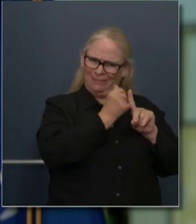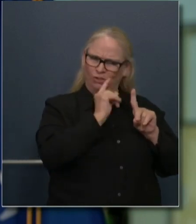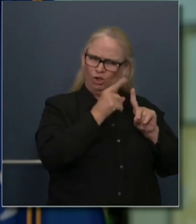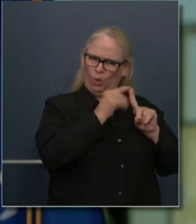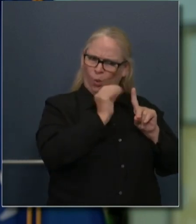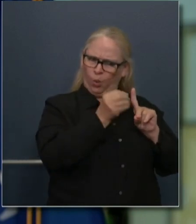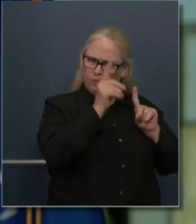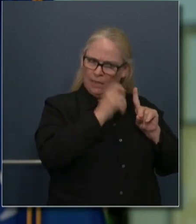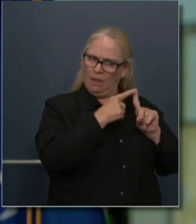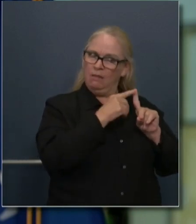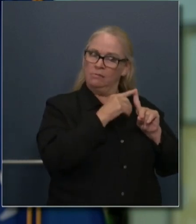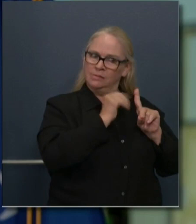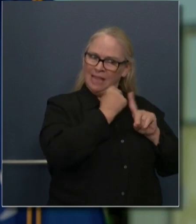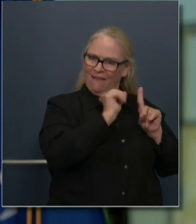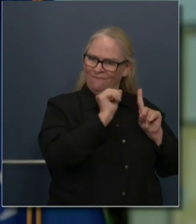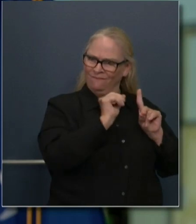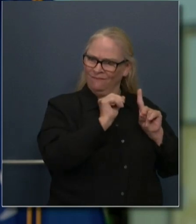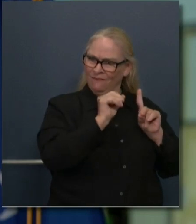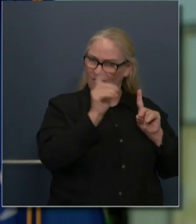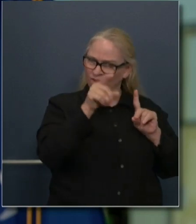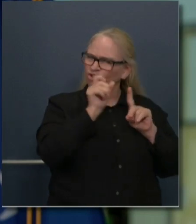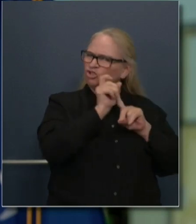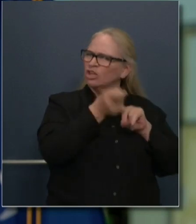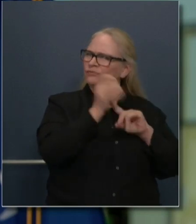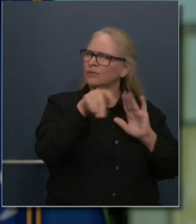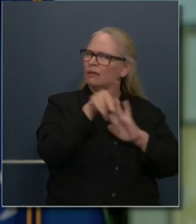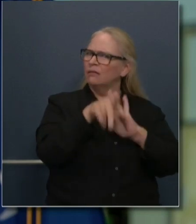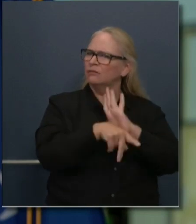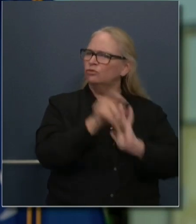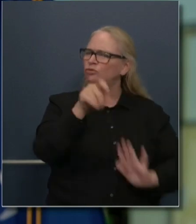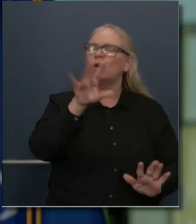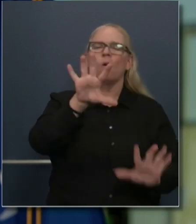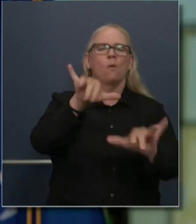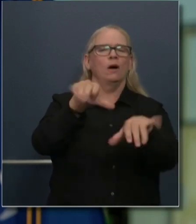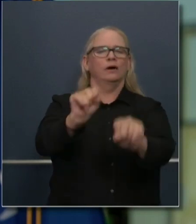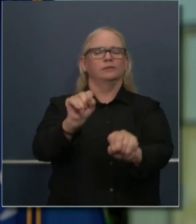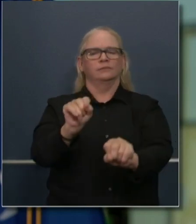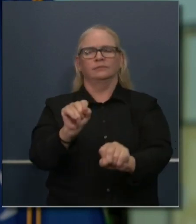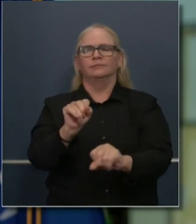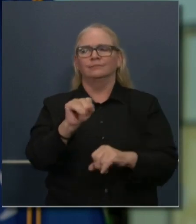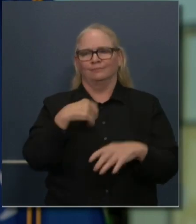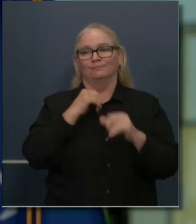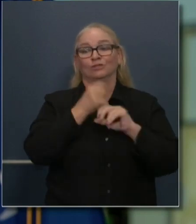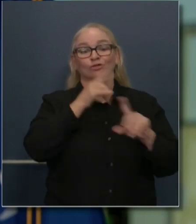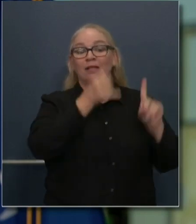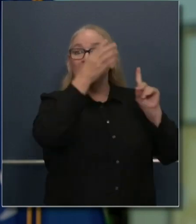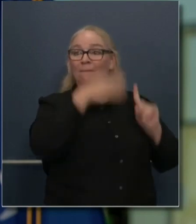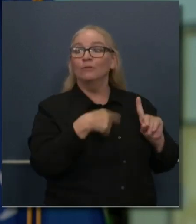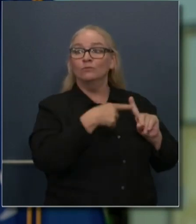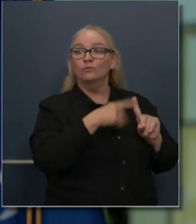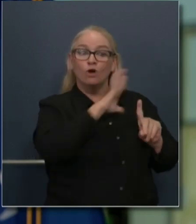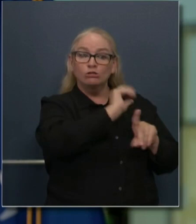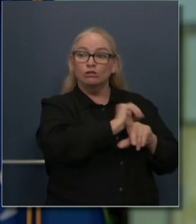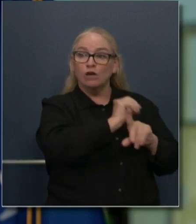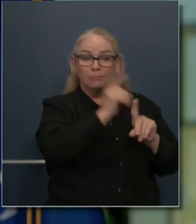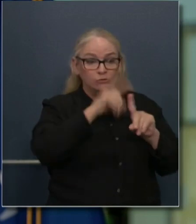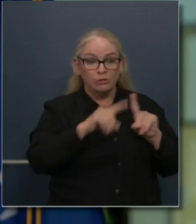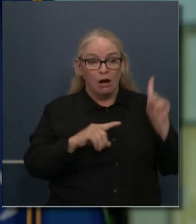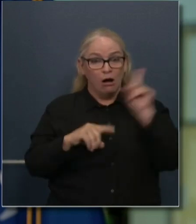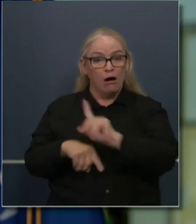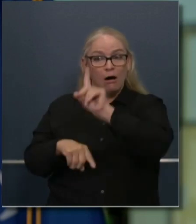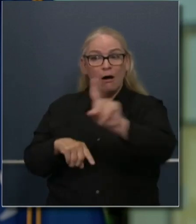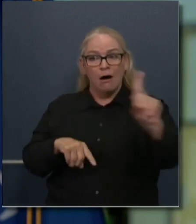We're requiring for every sector that an inspector is inspecting that they meet the same criteria